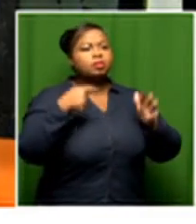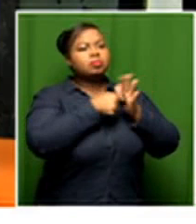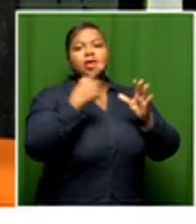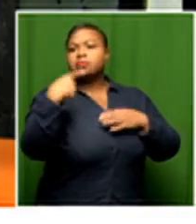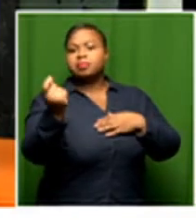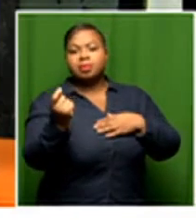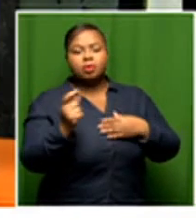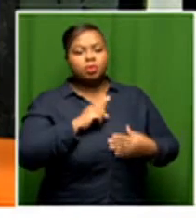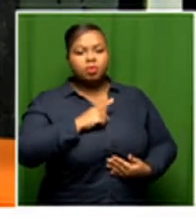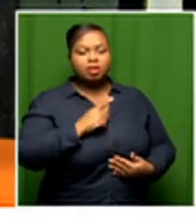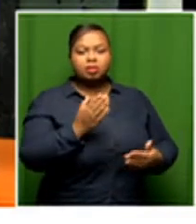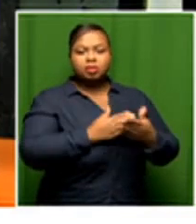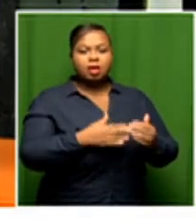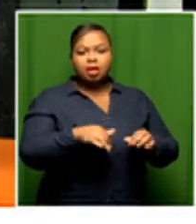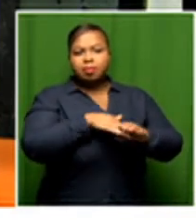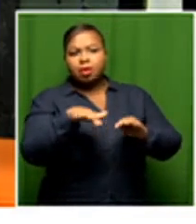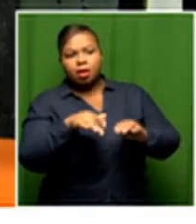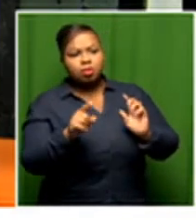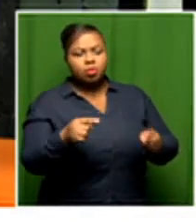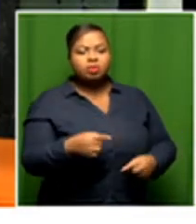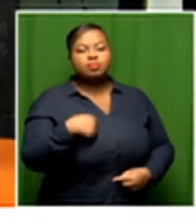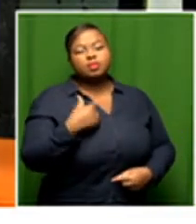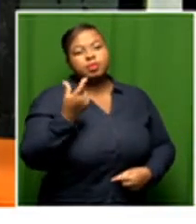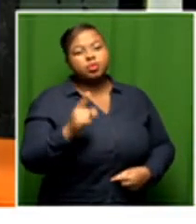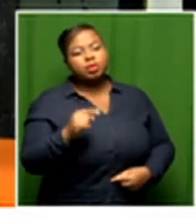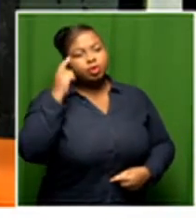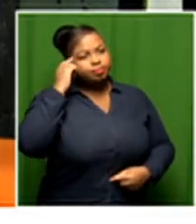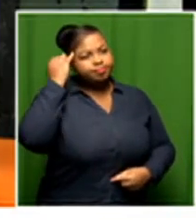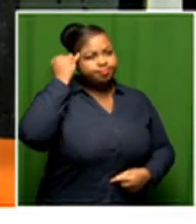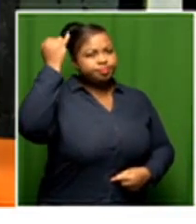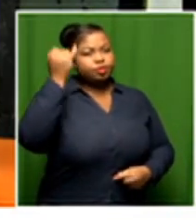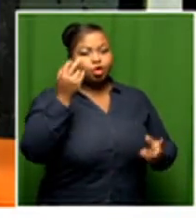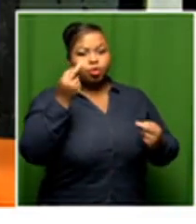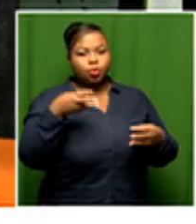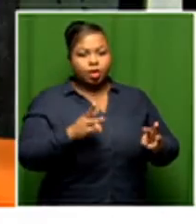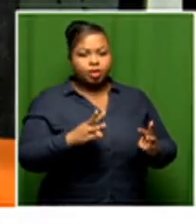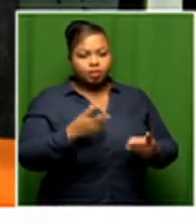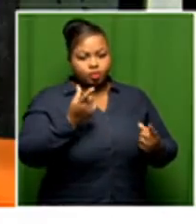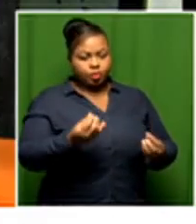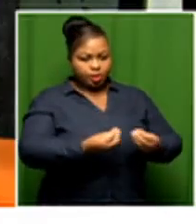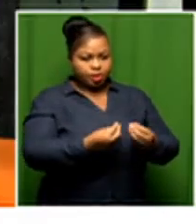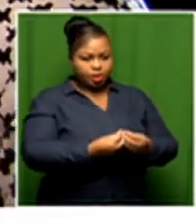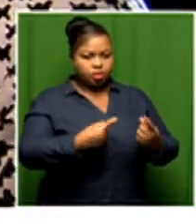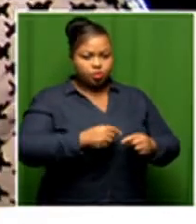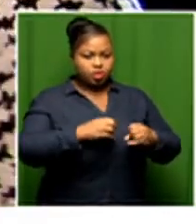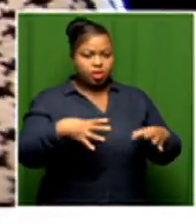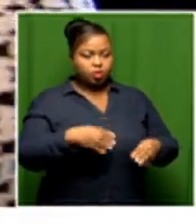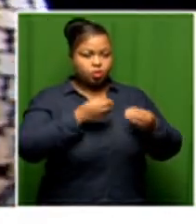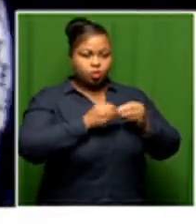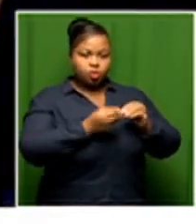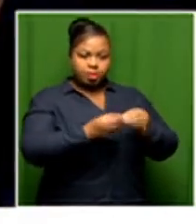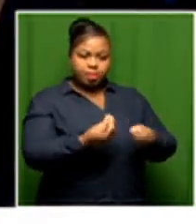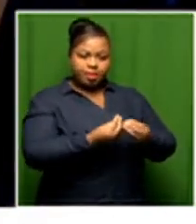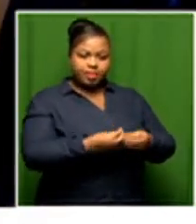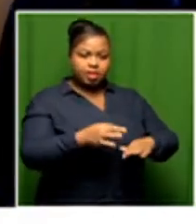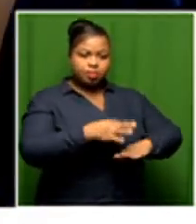go. Consumers are scared to go out. So what to do? So you have to come with a new means of doing things, and that's what we've been doing. We started making things,